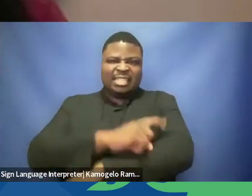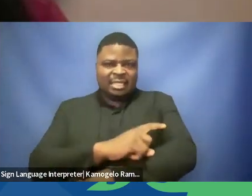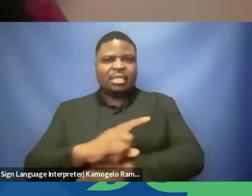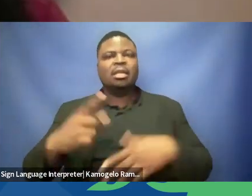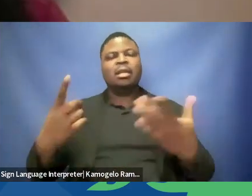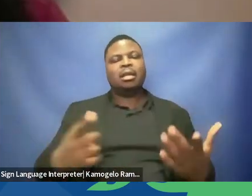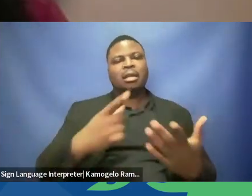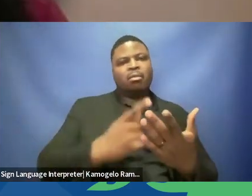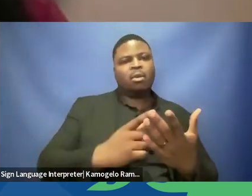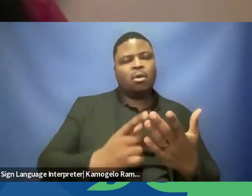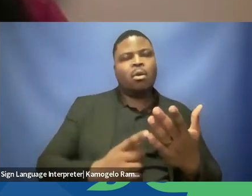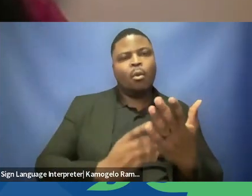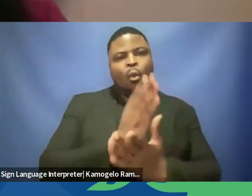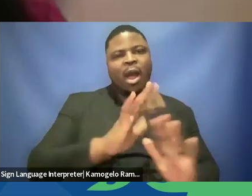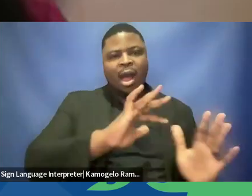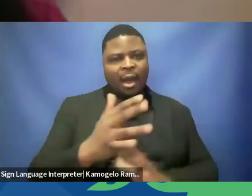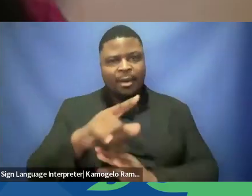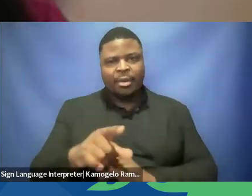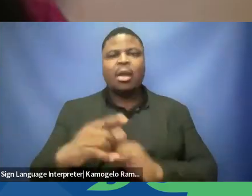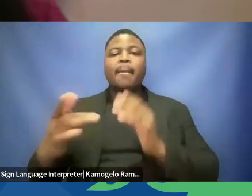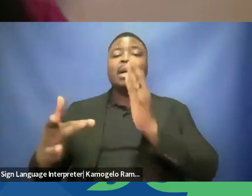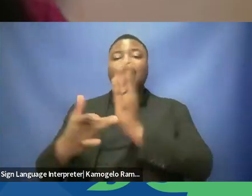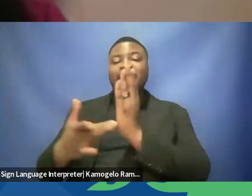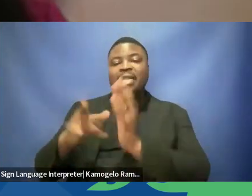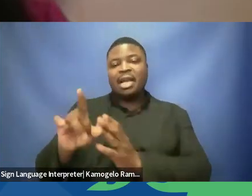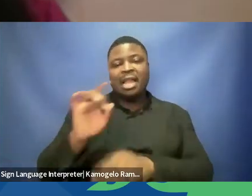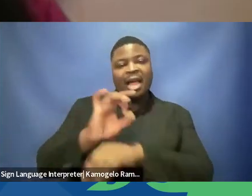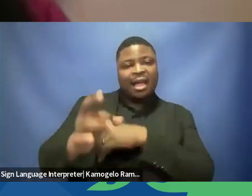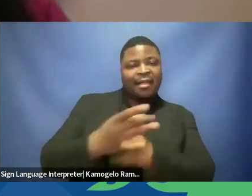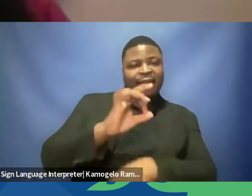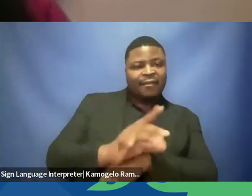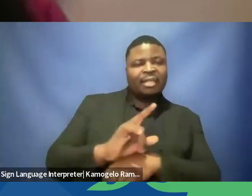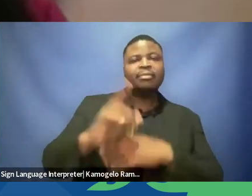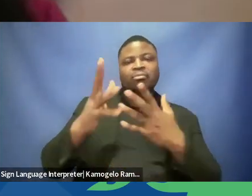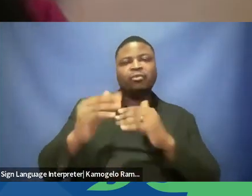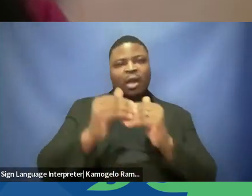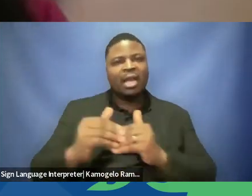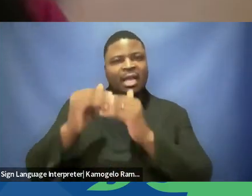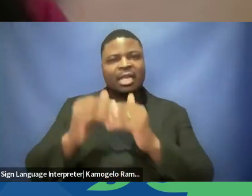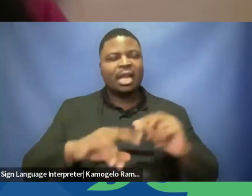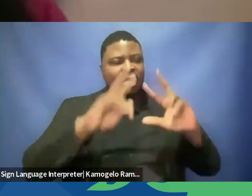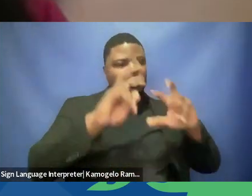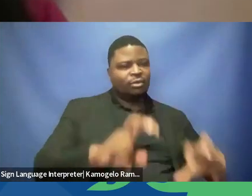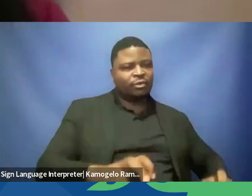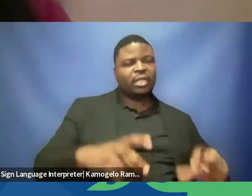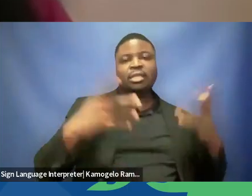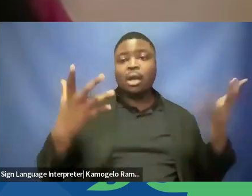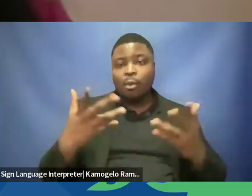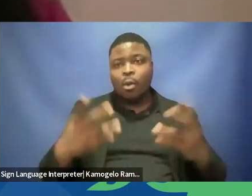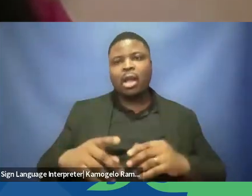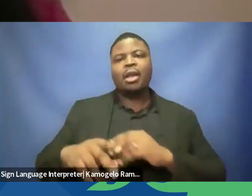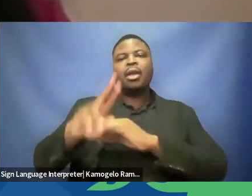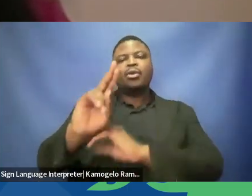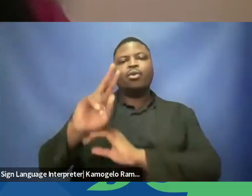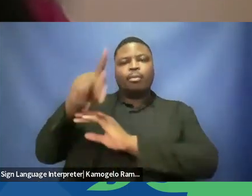rights. Andrew, as I mentioned, is a technical advisor for TB HIV Care and a researcher at the University of Pretoria. And